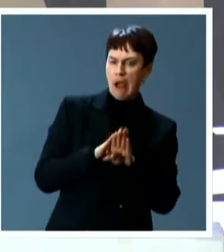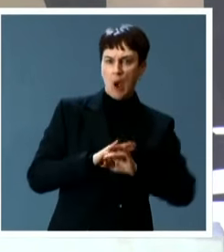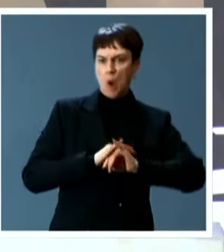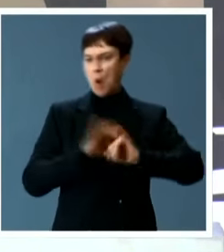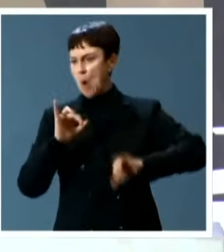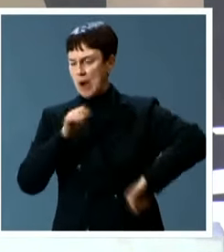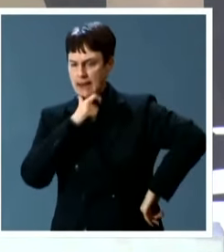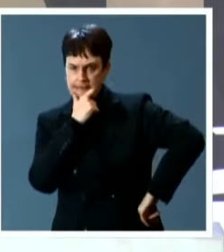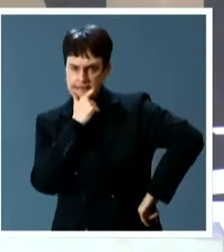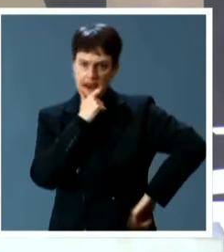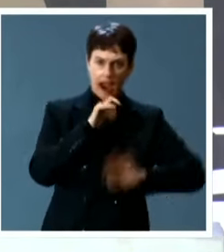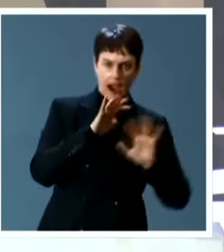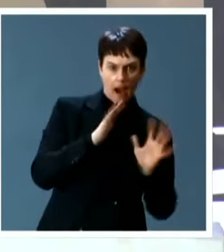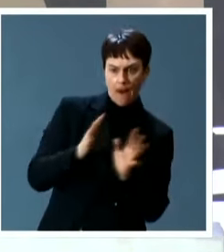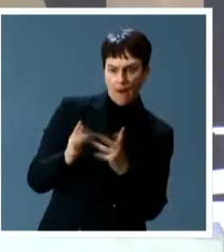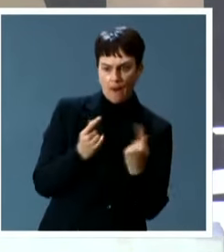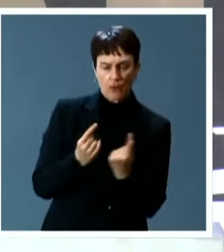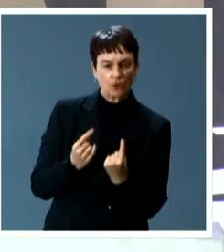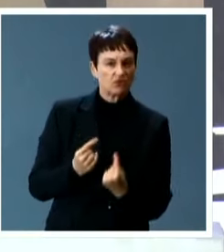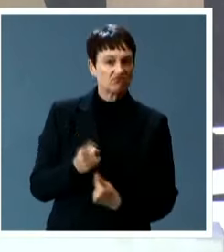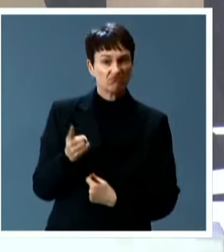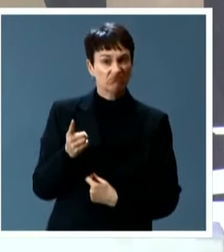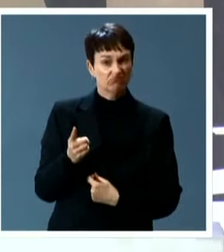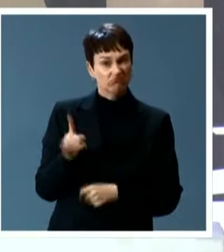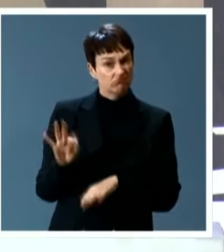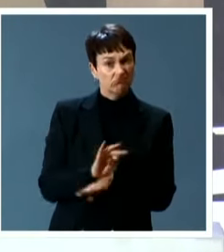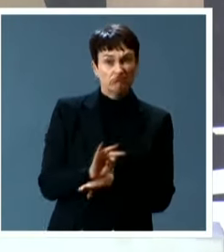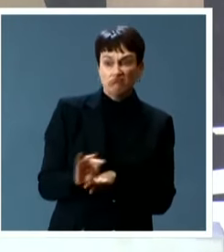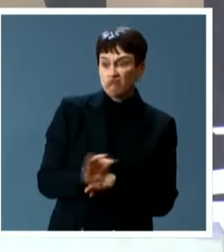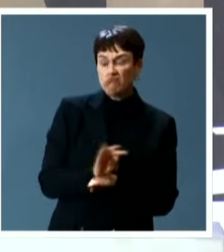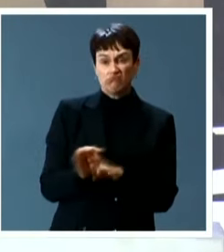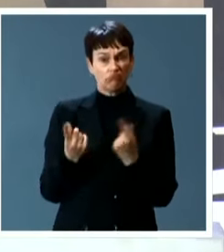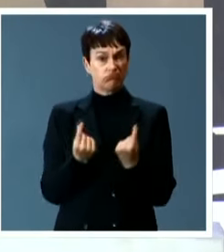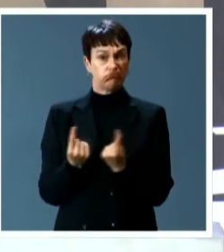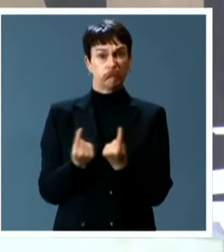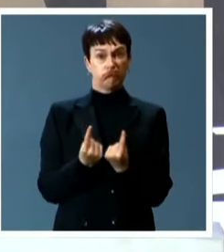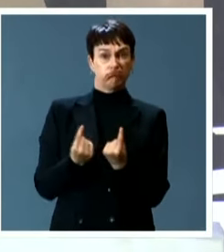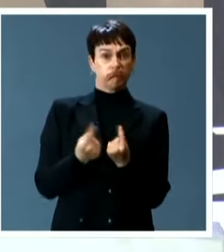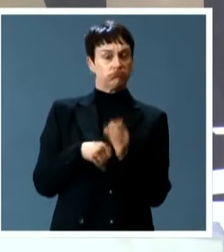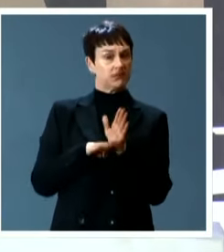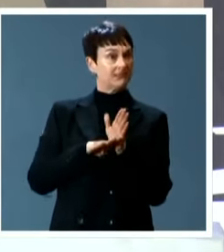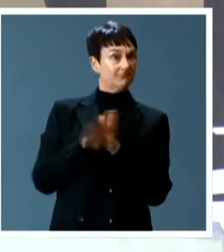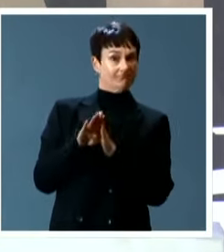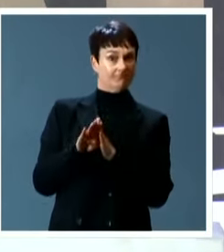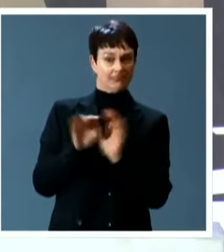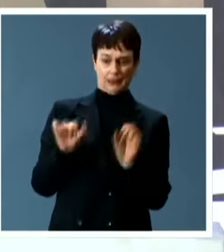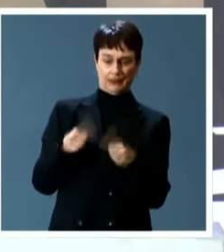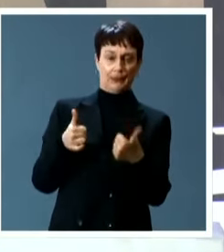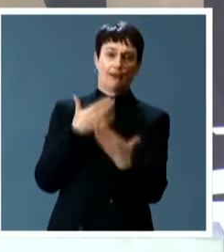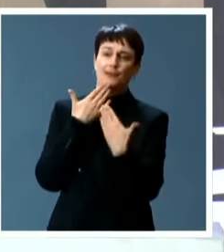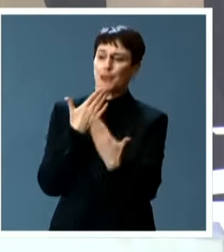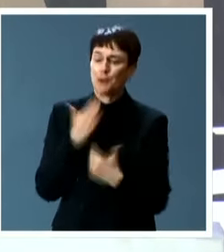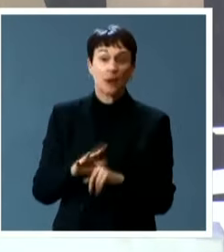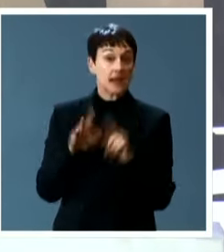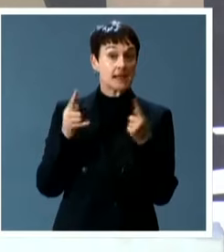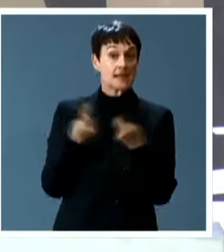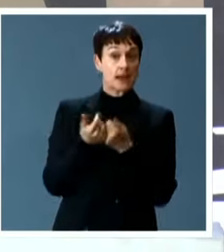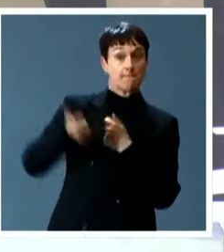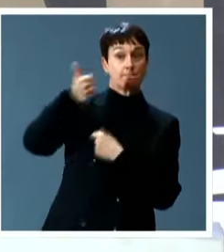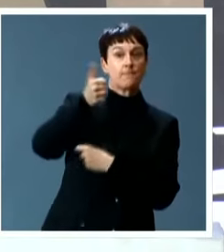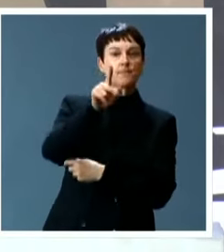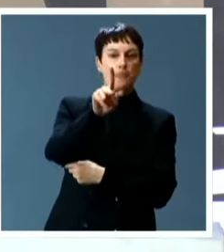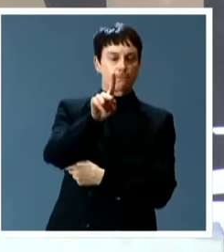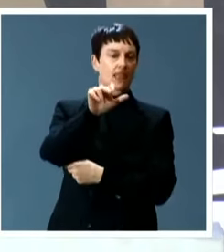dig deeper than normal, and again, you rose to the occasion. The team was led by Khalil